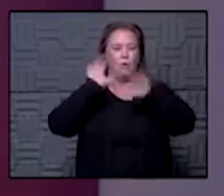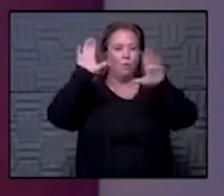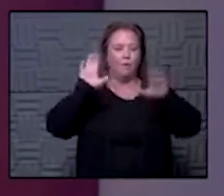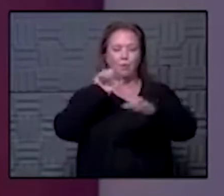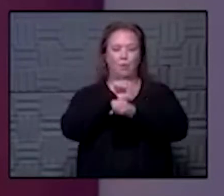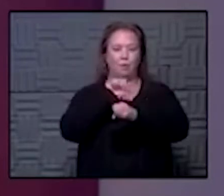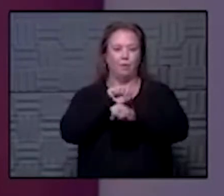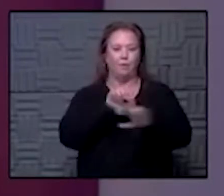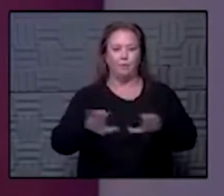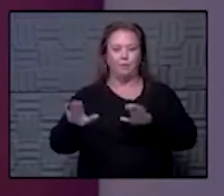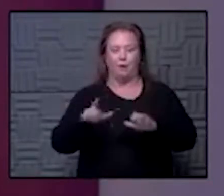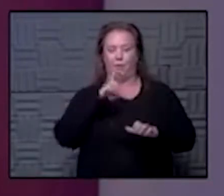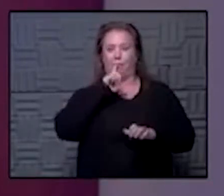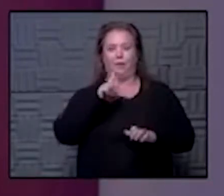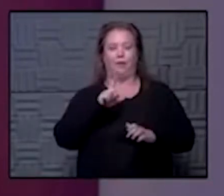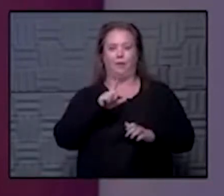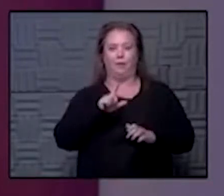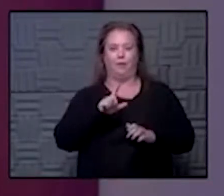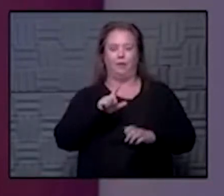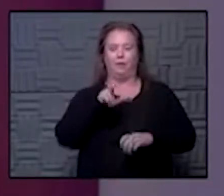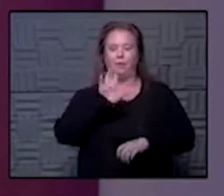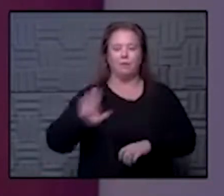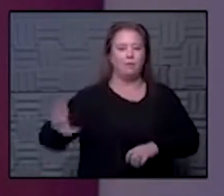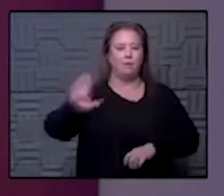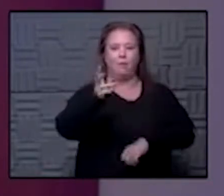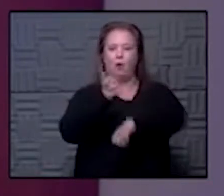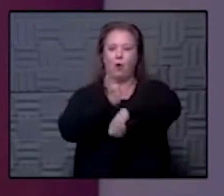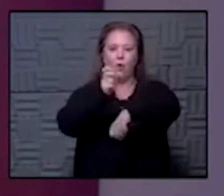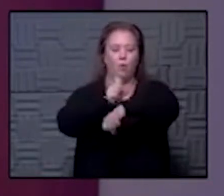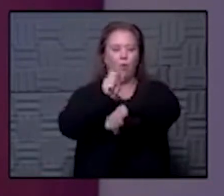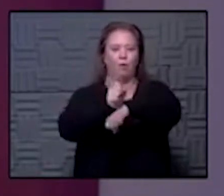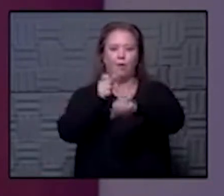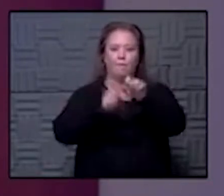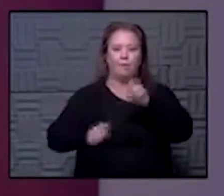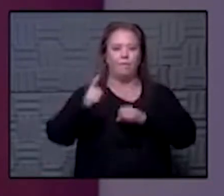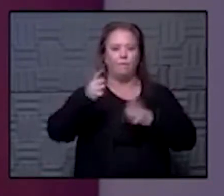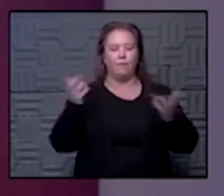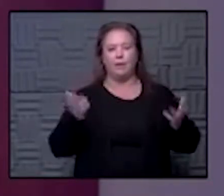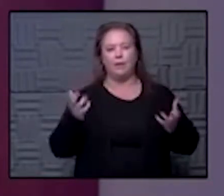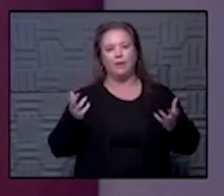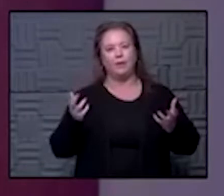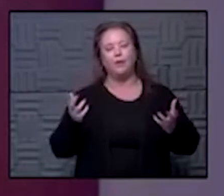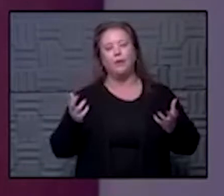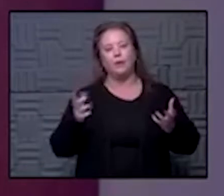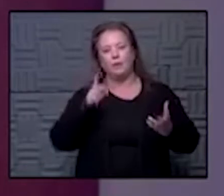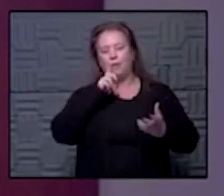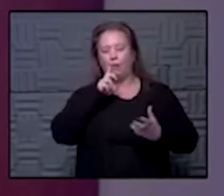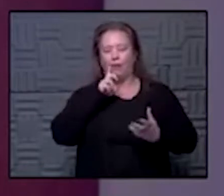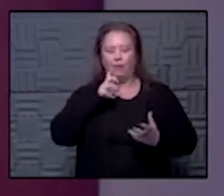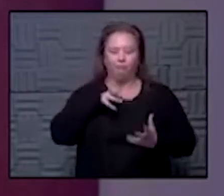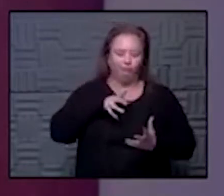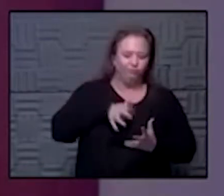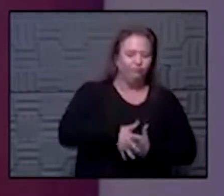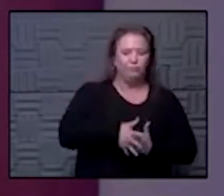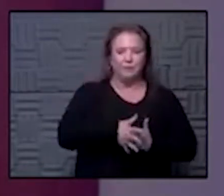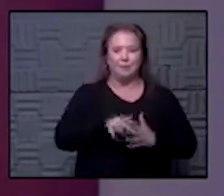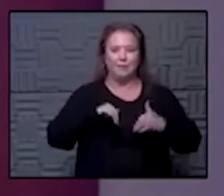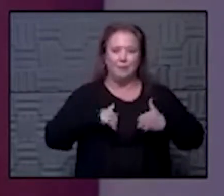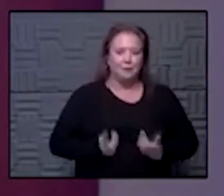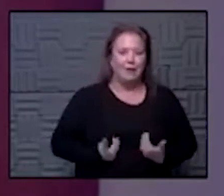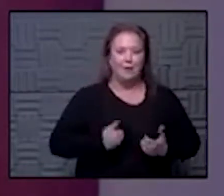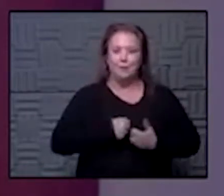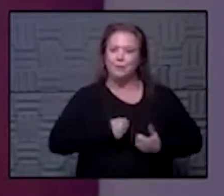I can't say enough about the hard work of everybody on the front lines. They're really in the trenches, and they're tired and they're